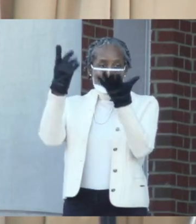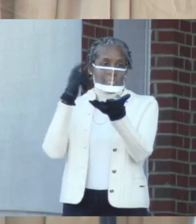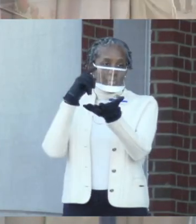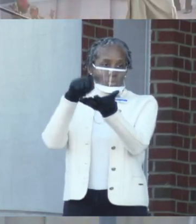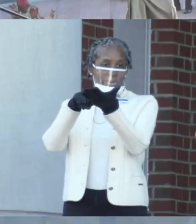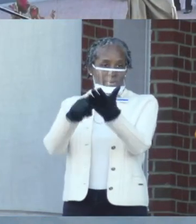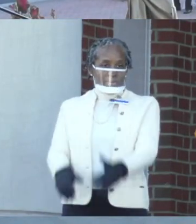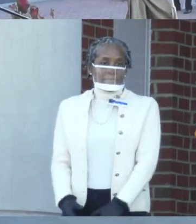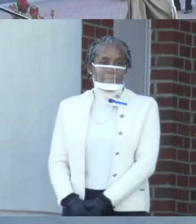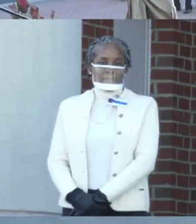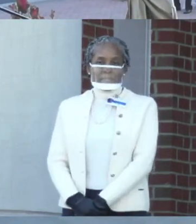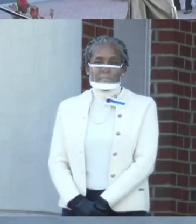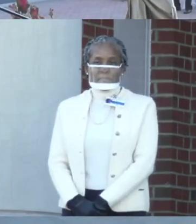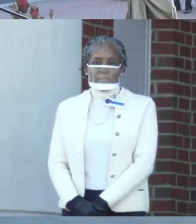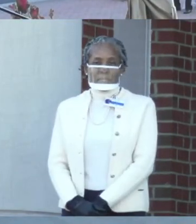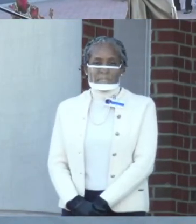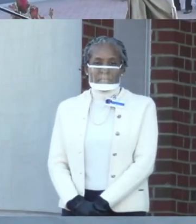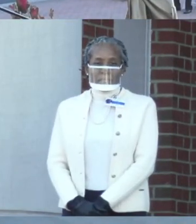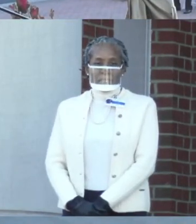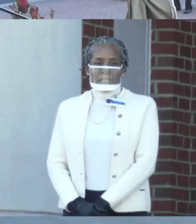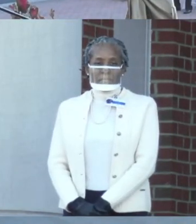recognized.